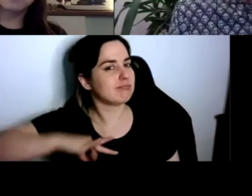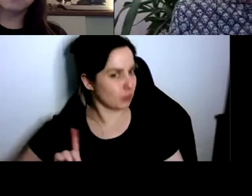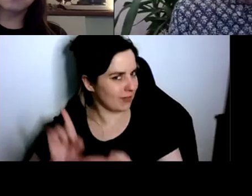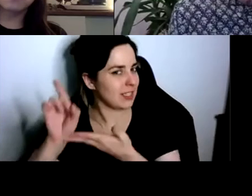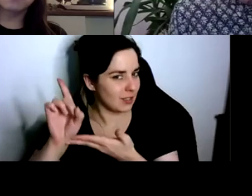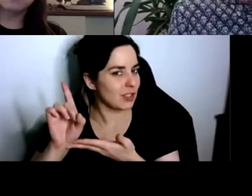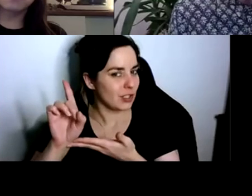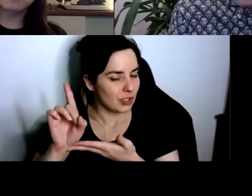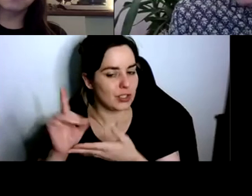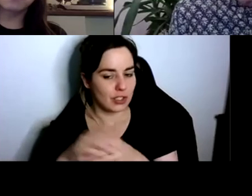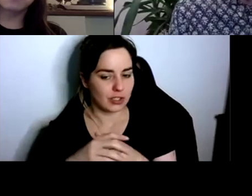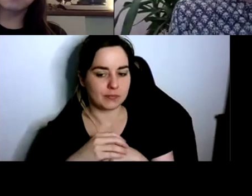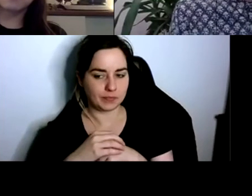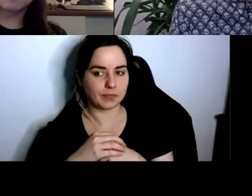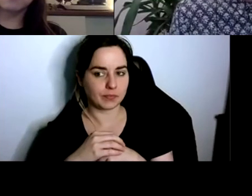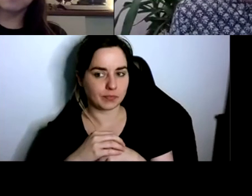not held back.